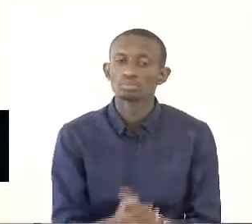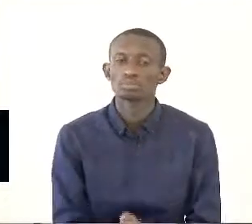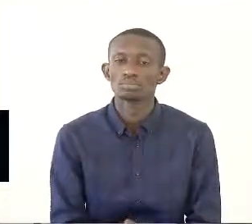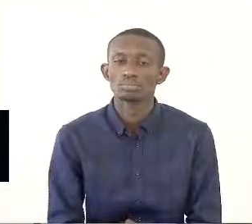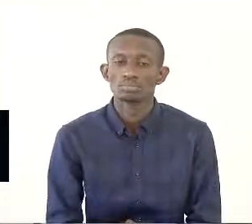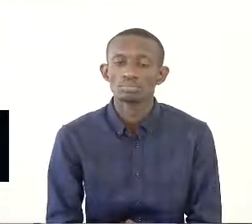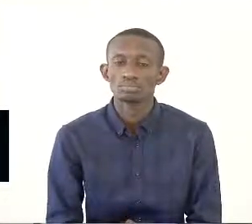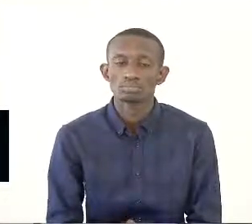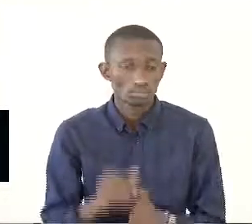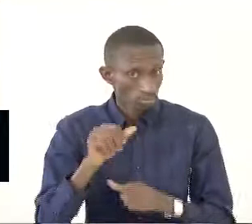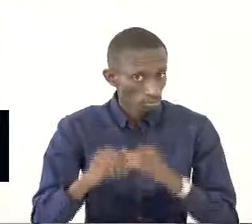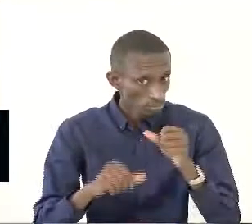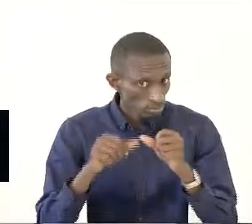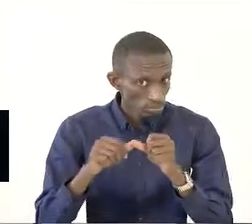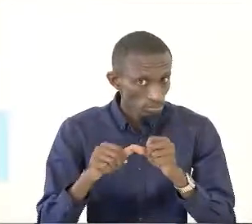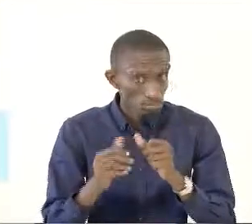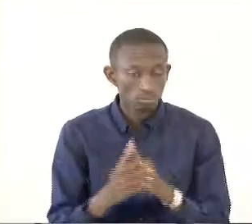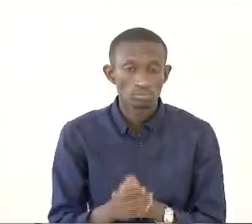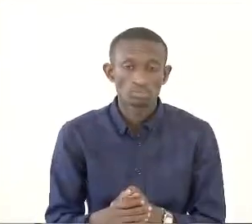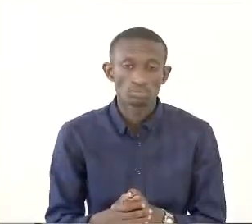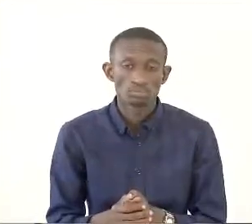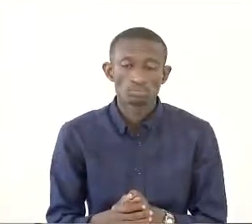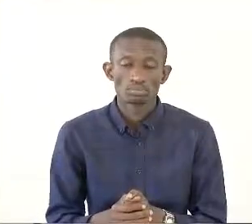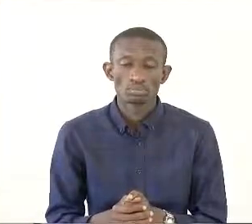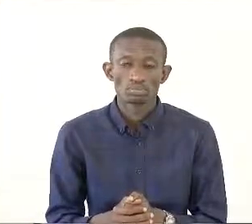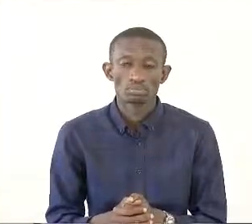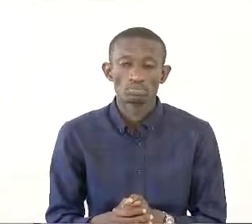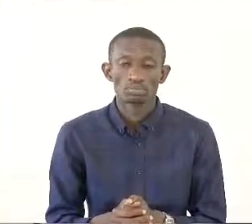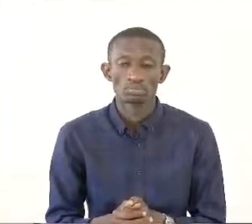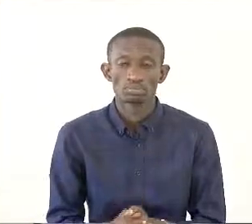is about, it is about